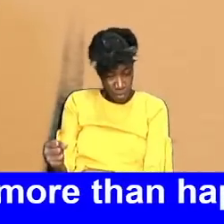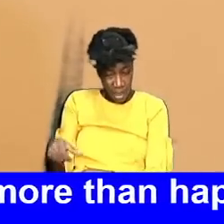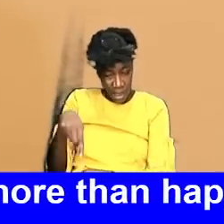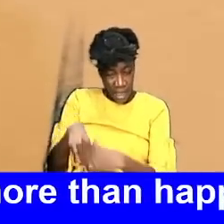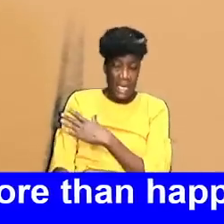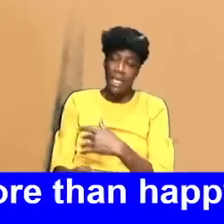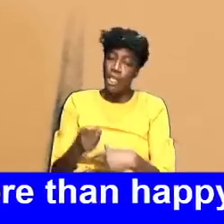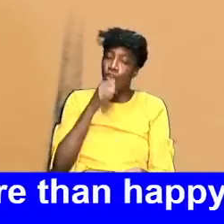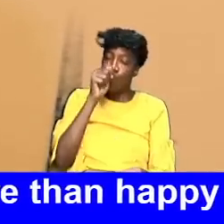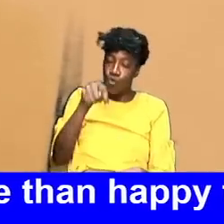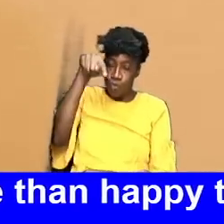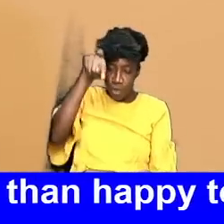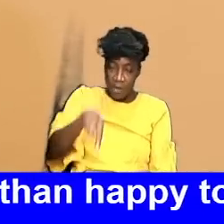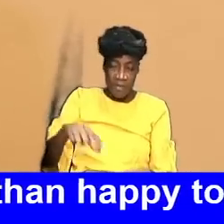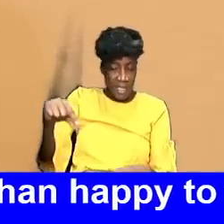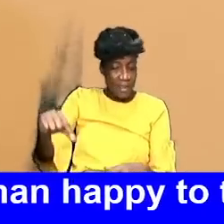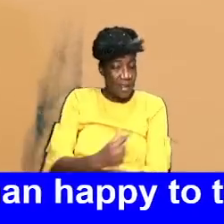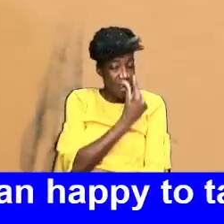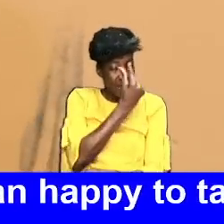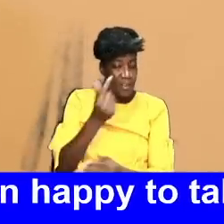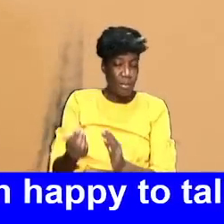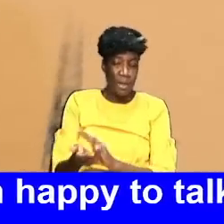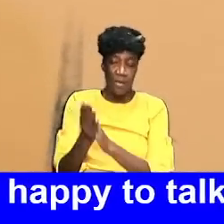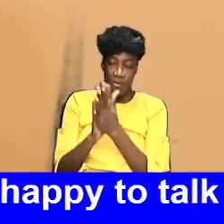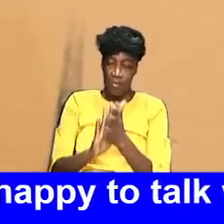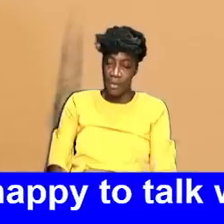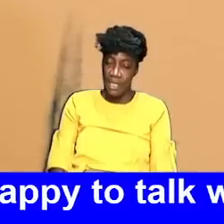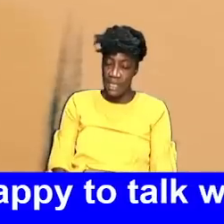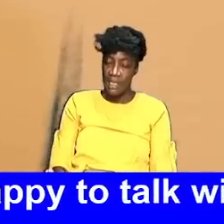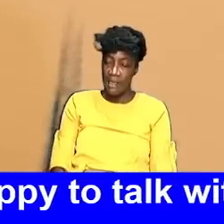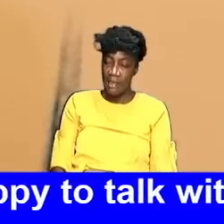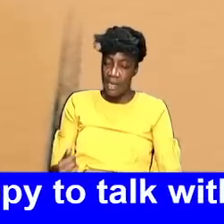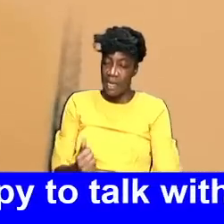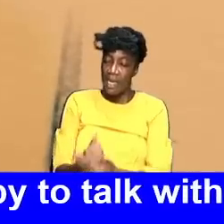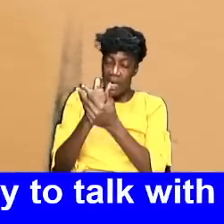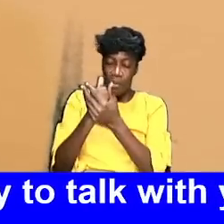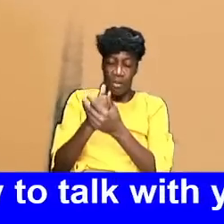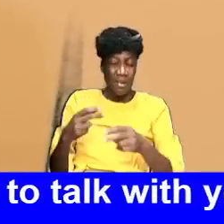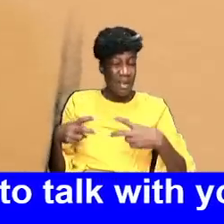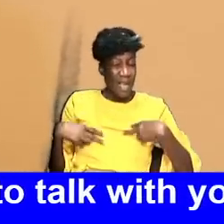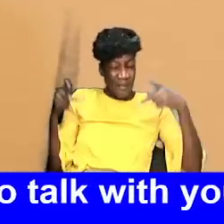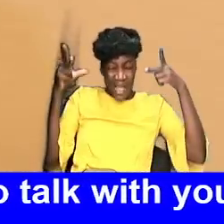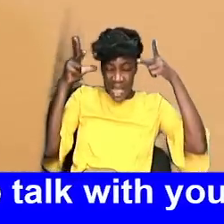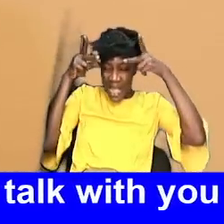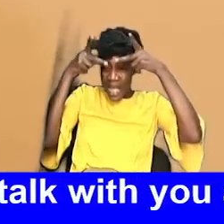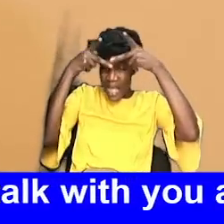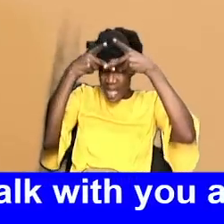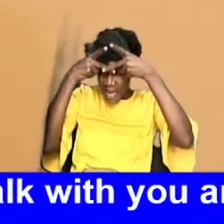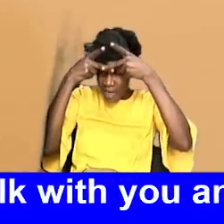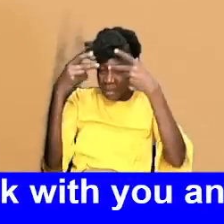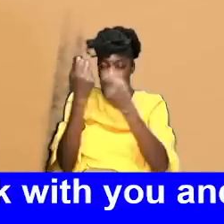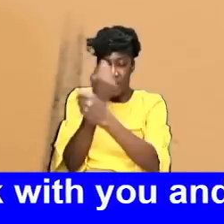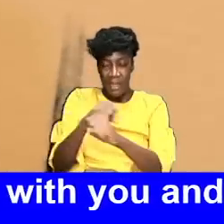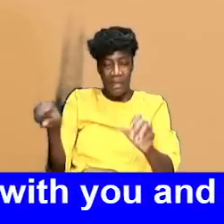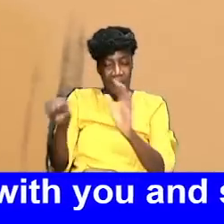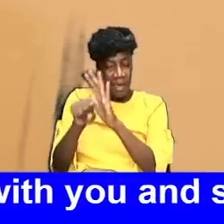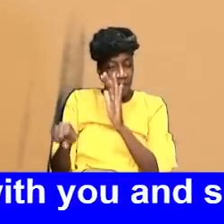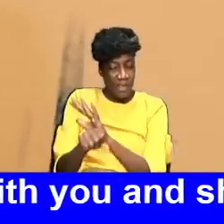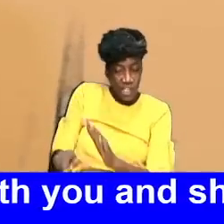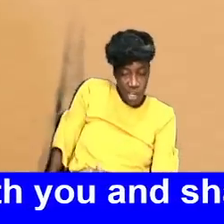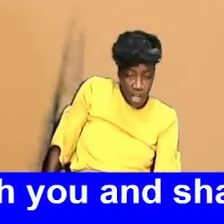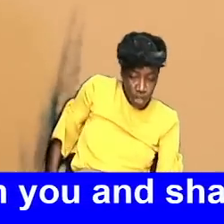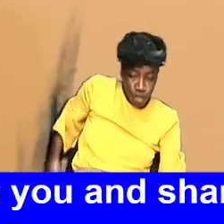truth of this gospel of peace. Amen. Help us, Lord, that we have on the helmet of salvation, praise God, and the sword